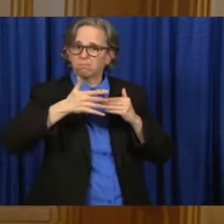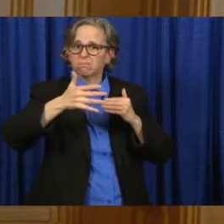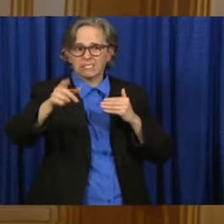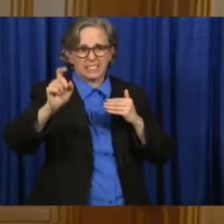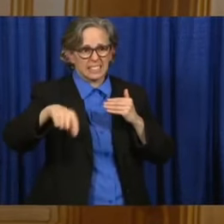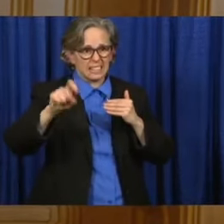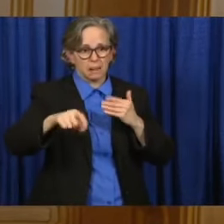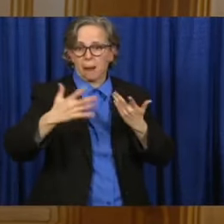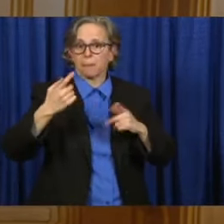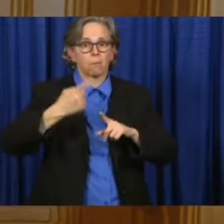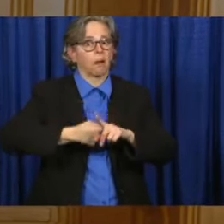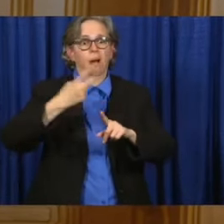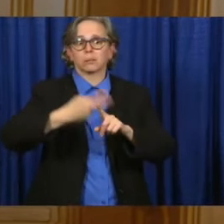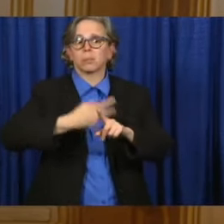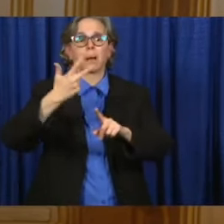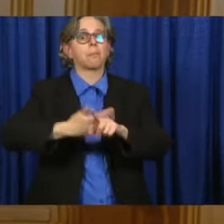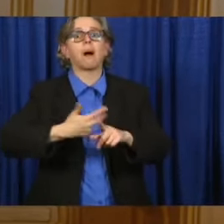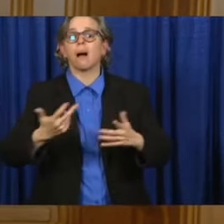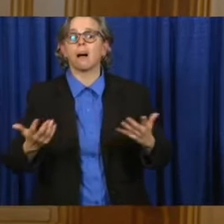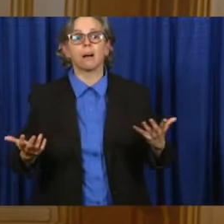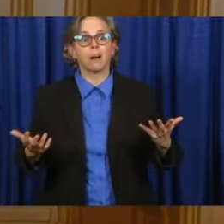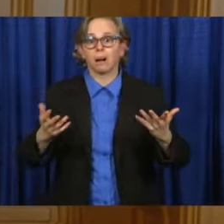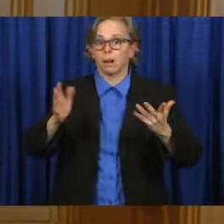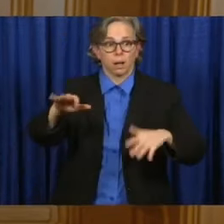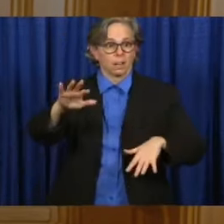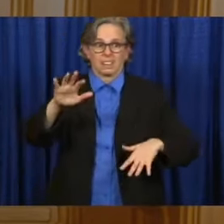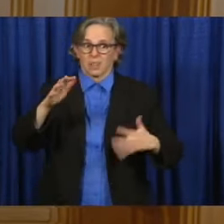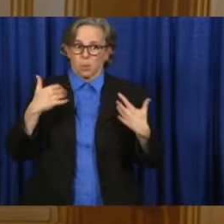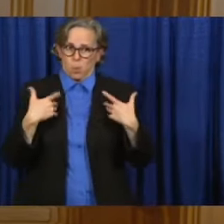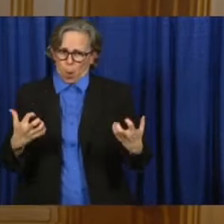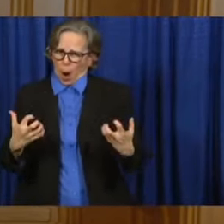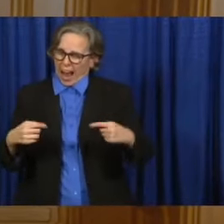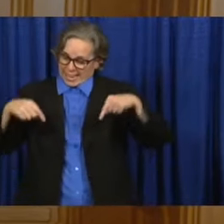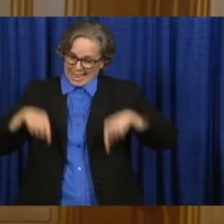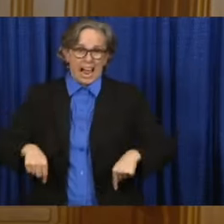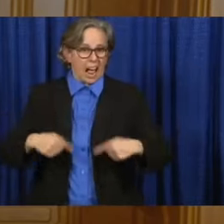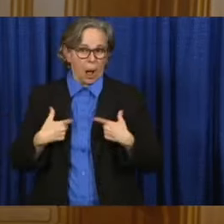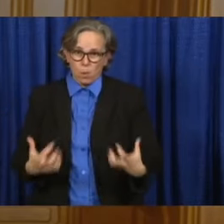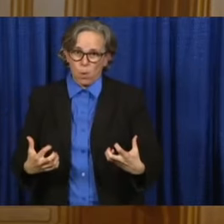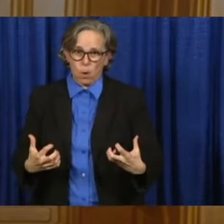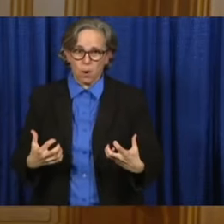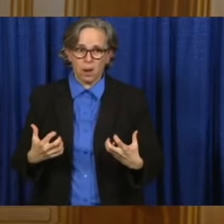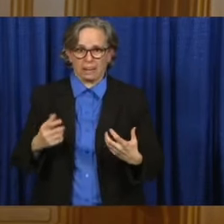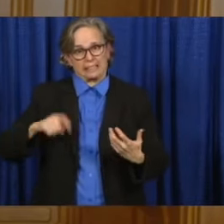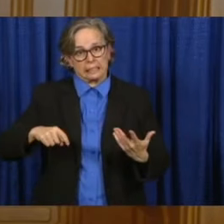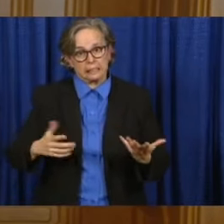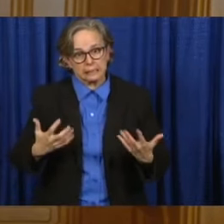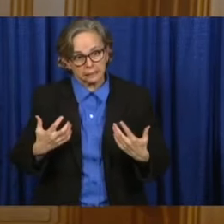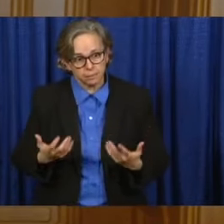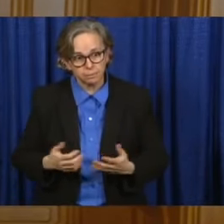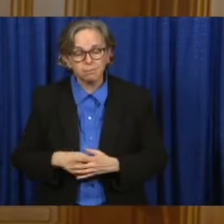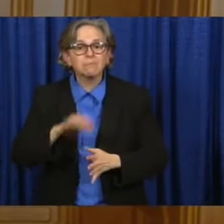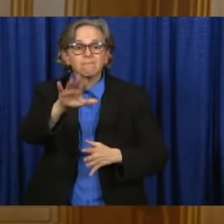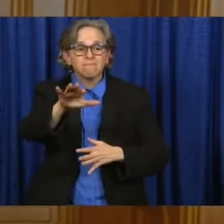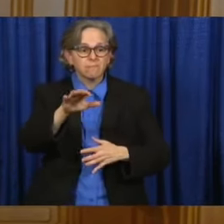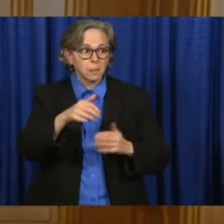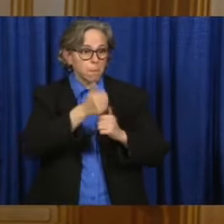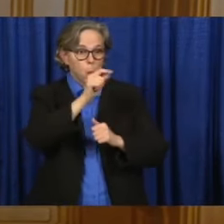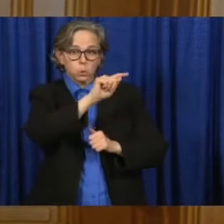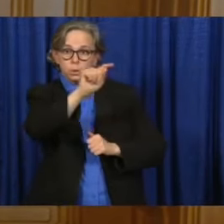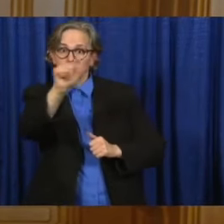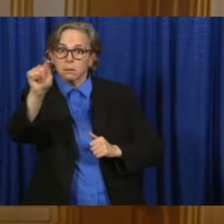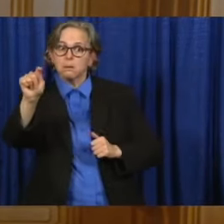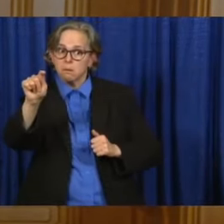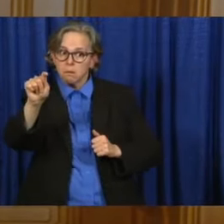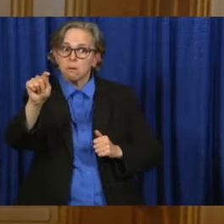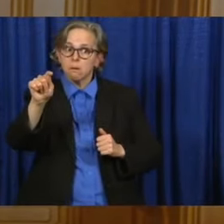But obviously, the most important thing is getting them now. So in most cases, if you look at the particular item, we're trying